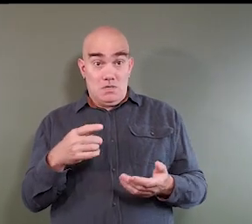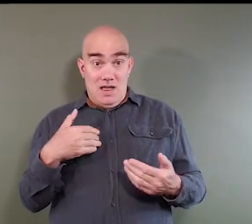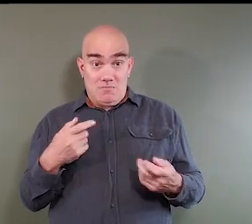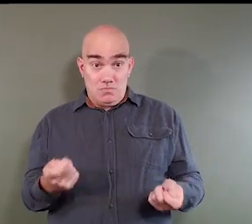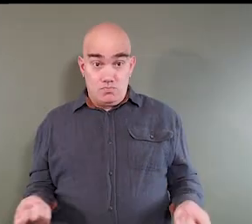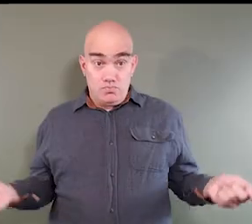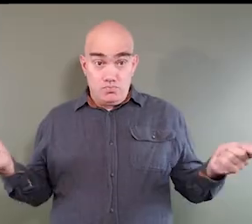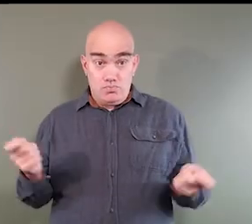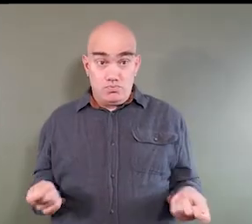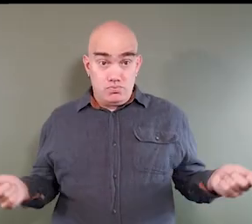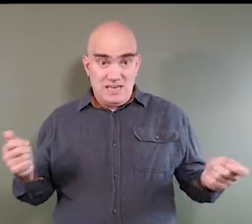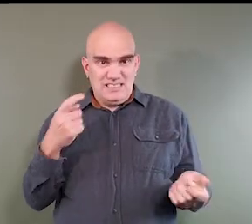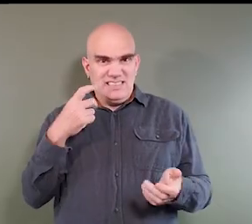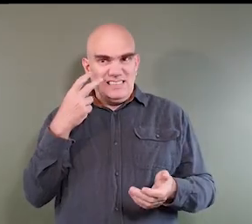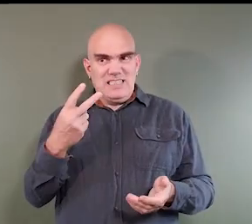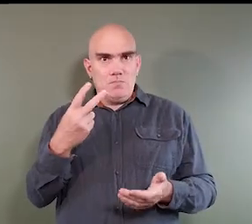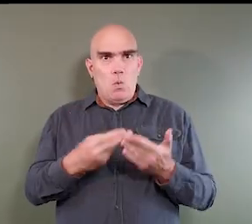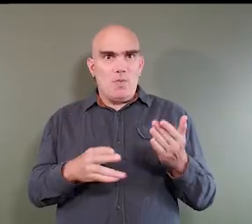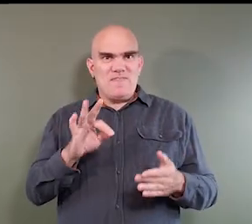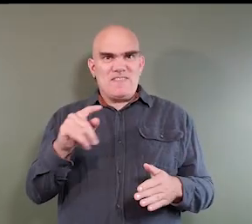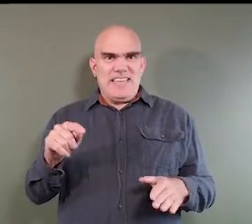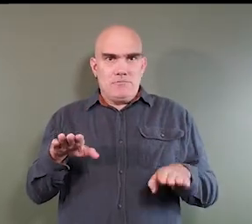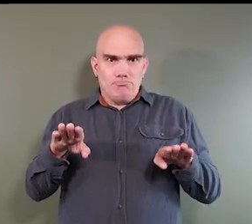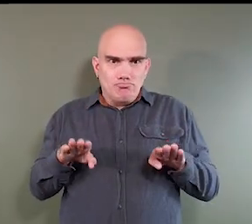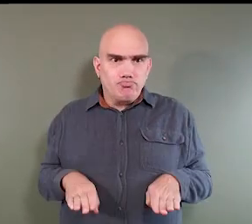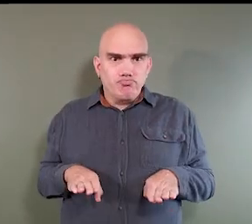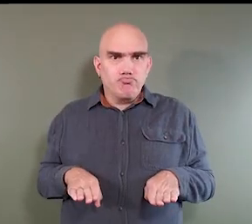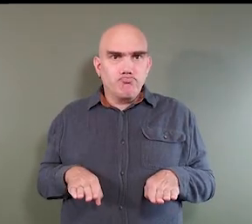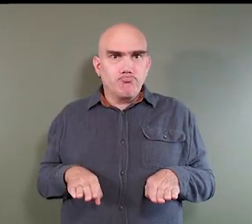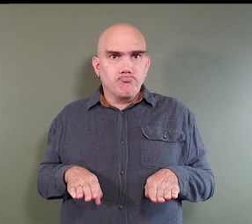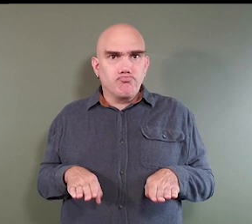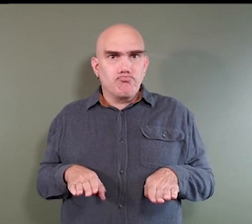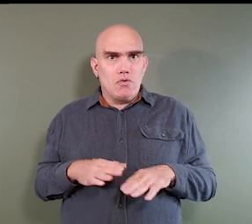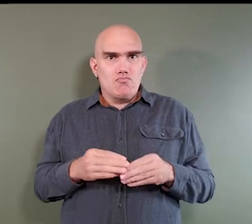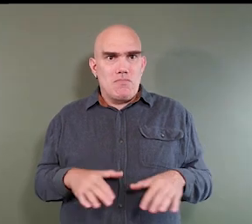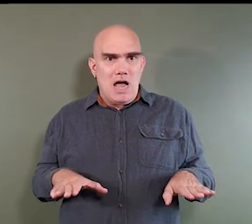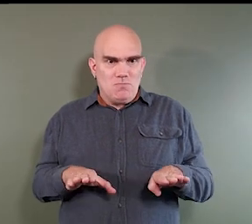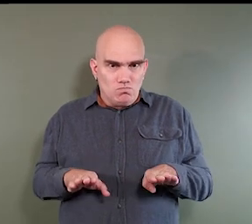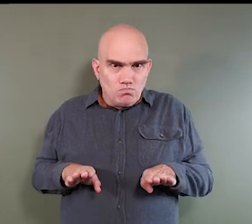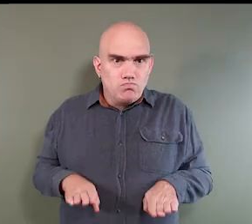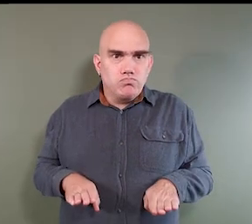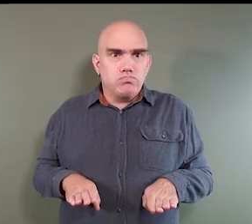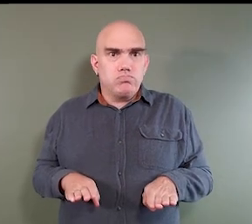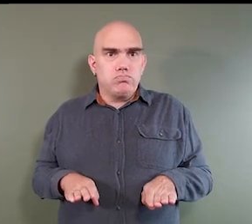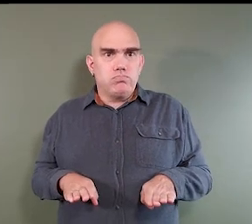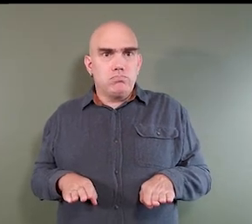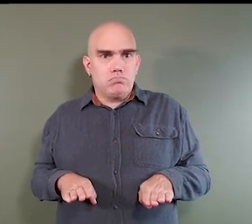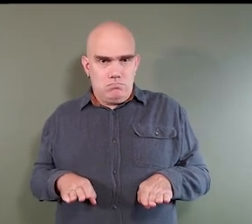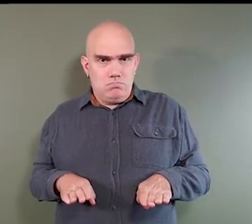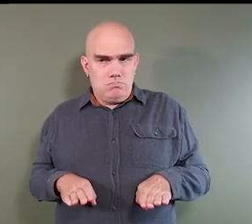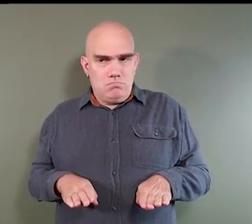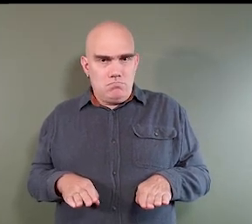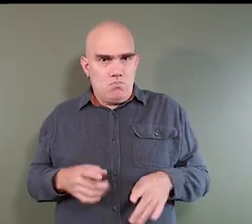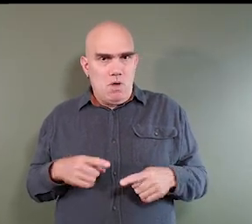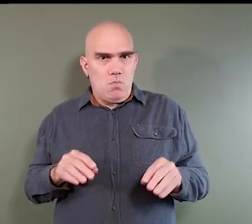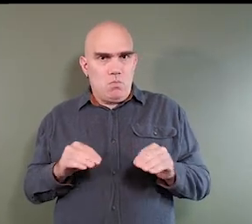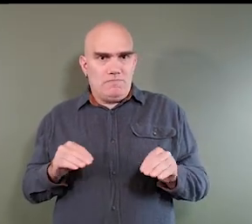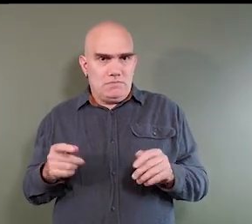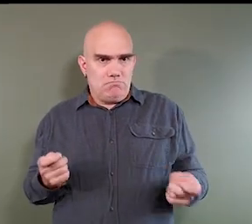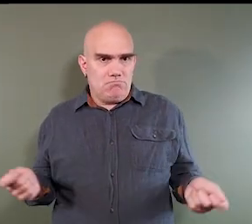ropes, you can see he's going to get both of his feet off the ground while he's going with the arm movement of what the jump ropes are going to